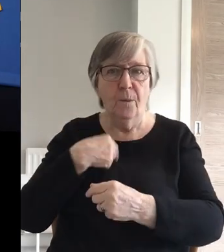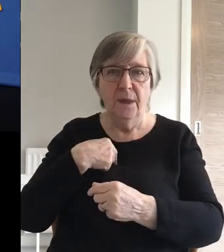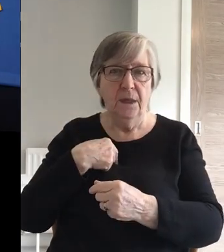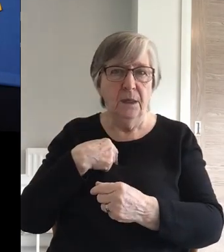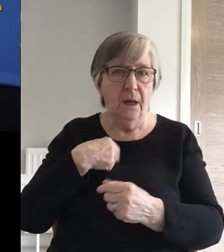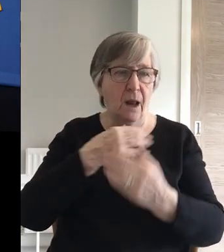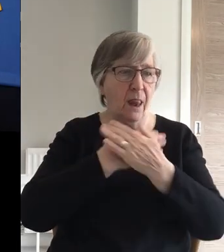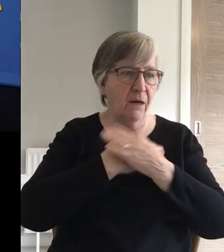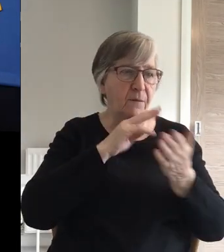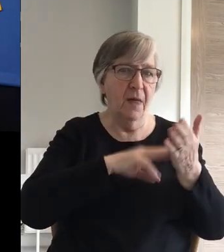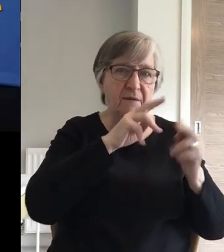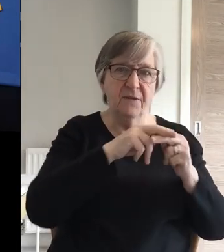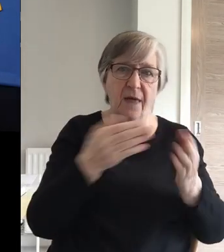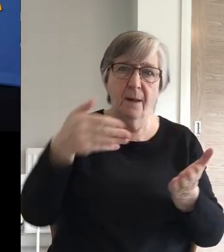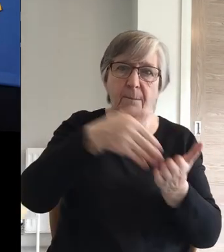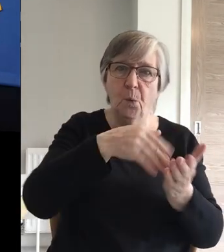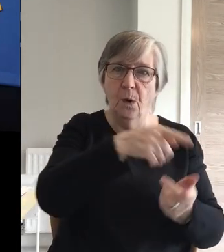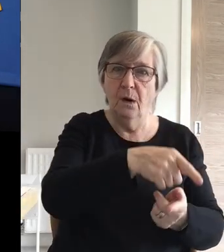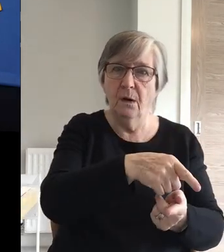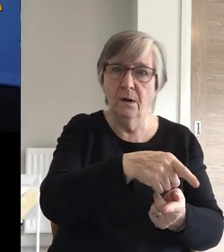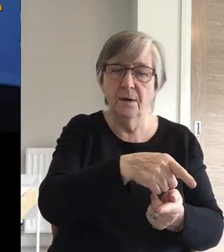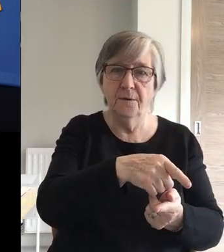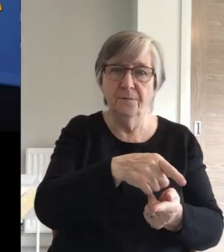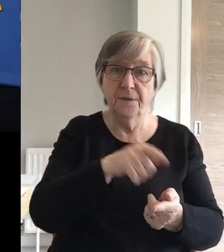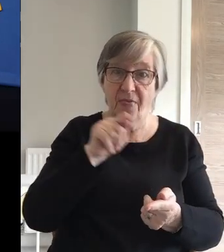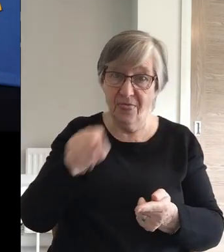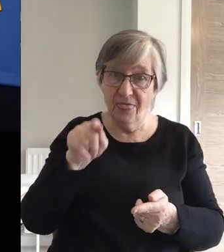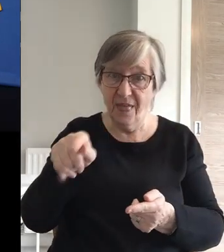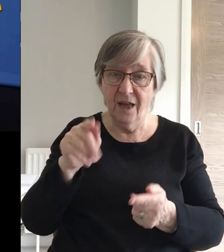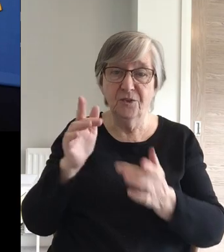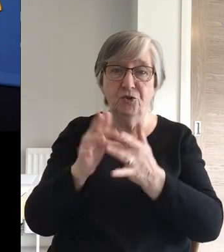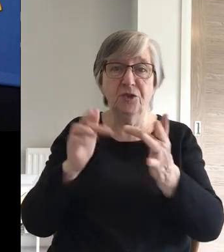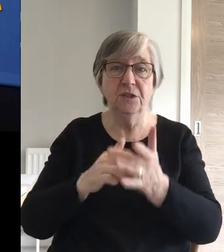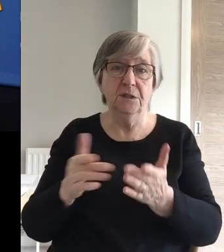father and mother more than me." That Jesus.